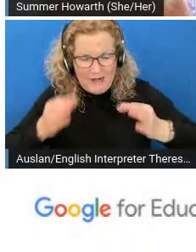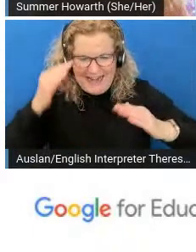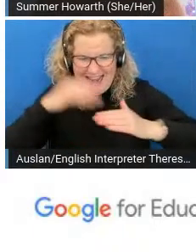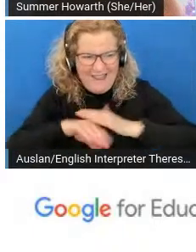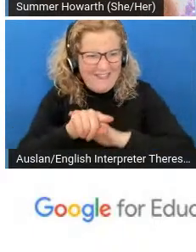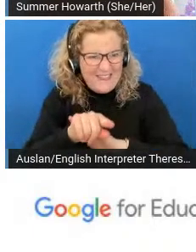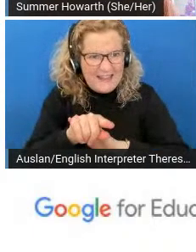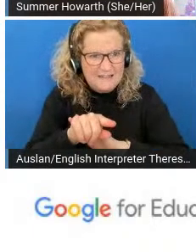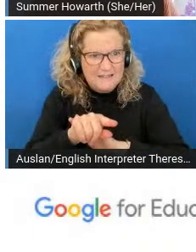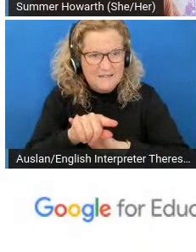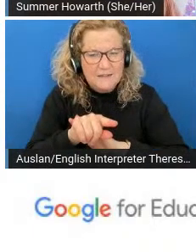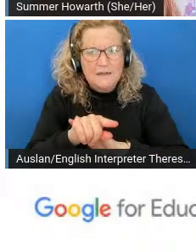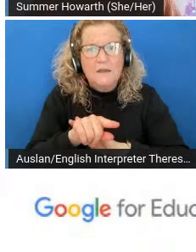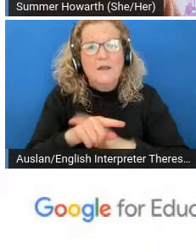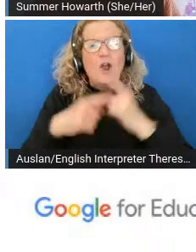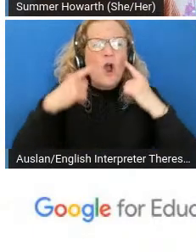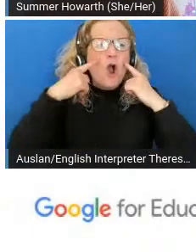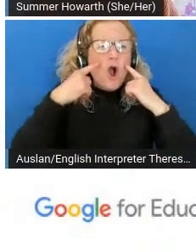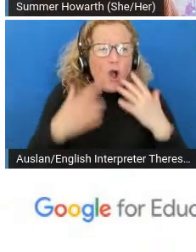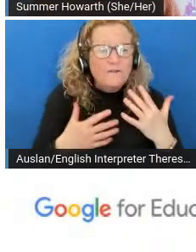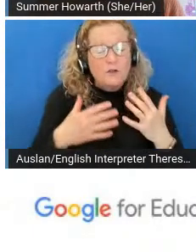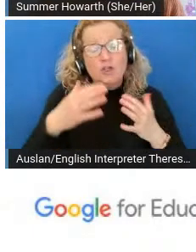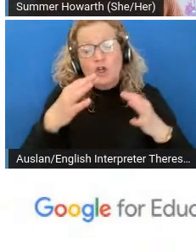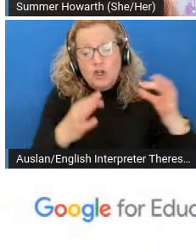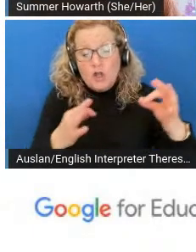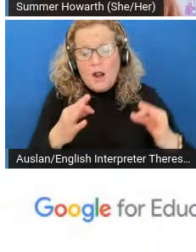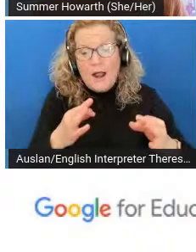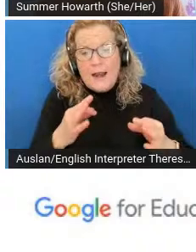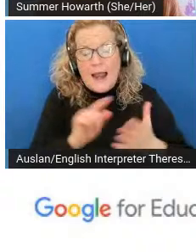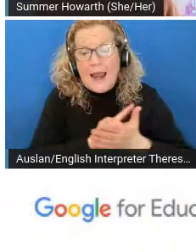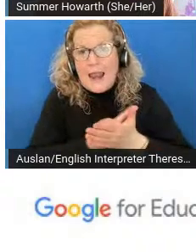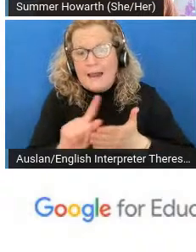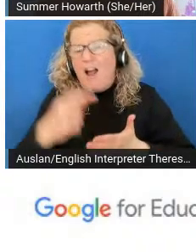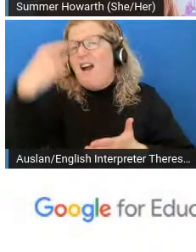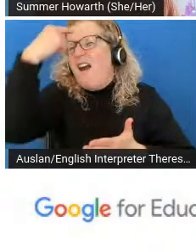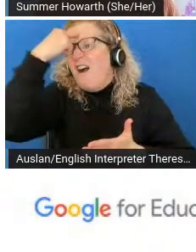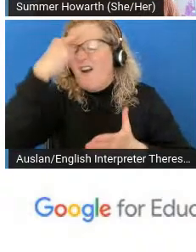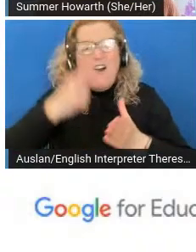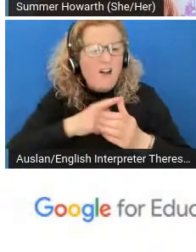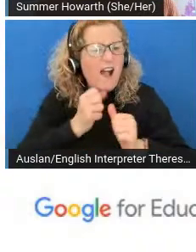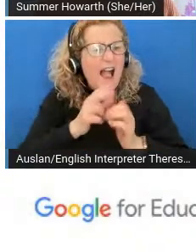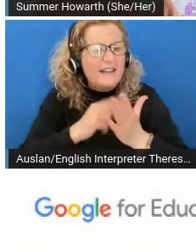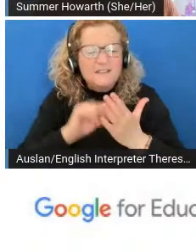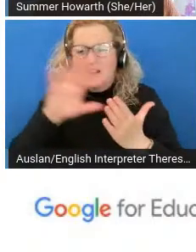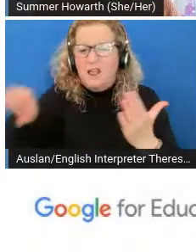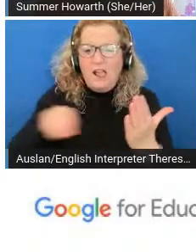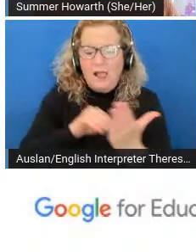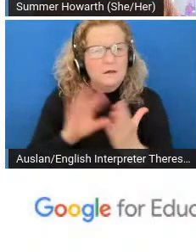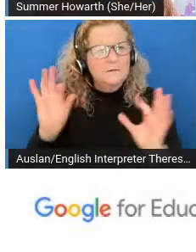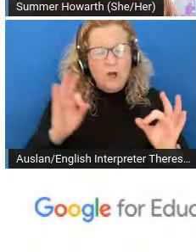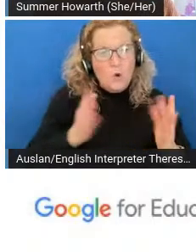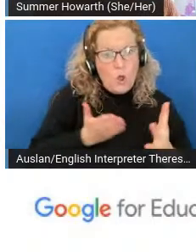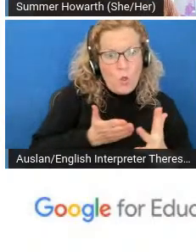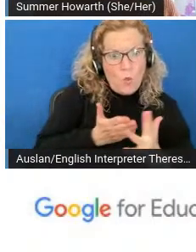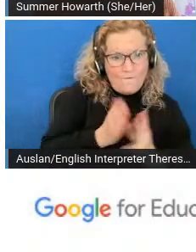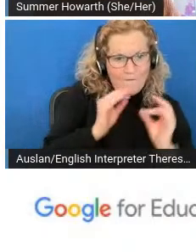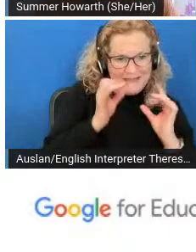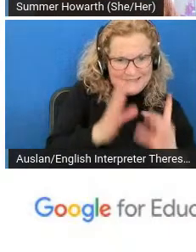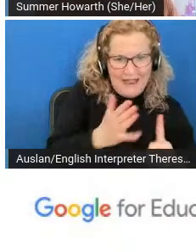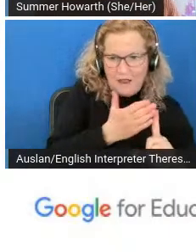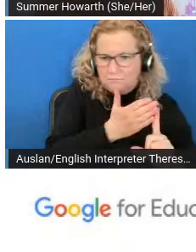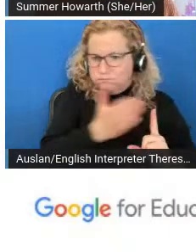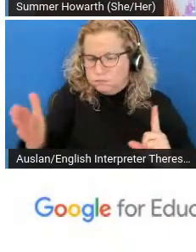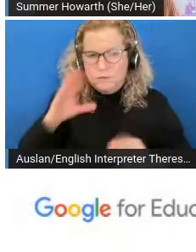can be a bit of an afterthought. So Chris and I had a bit of a consideration of this. We do some great work across lots of schools